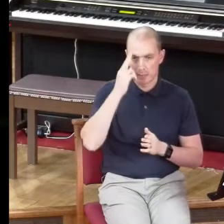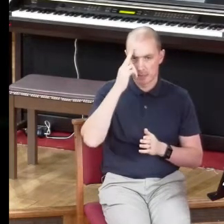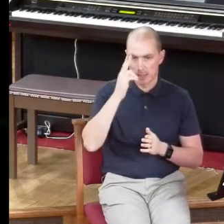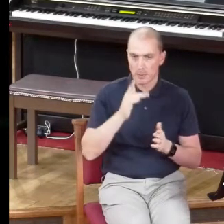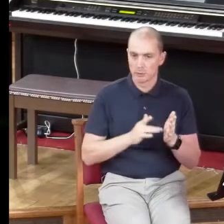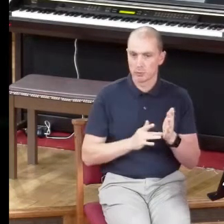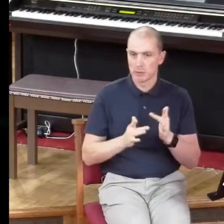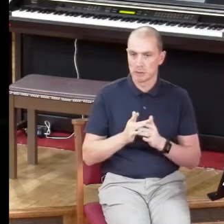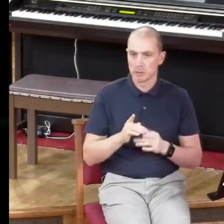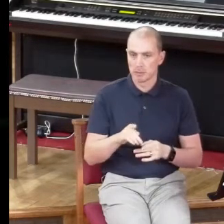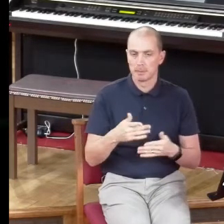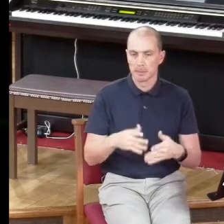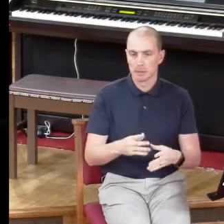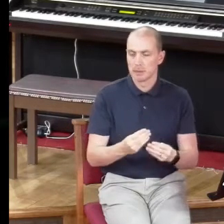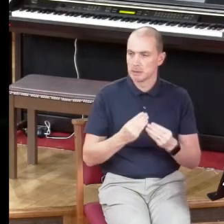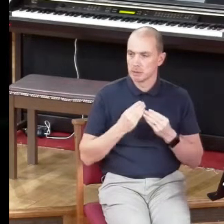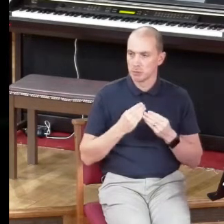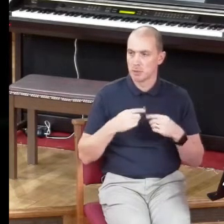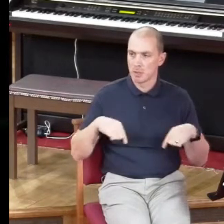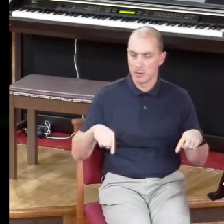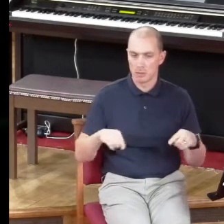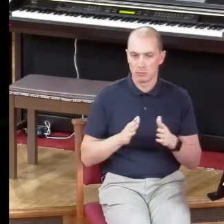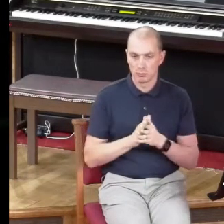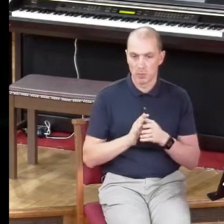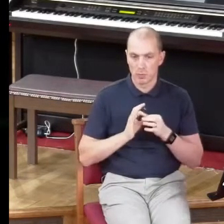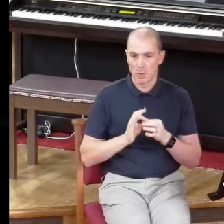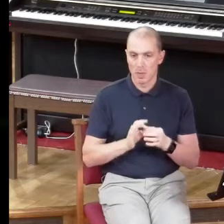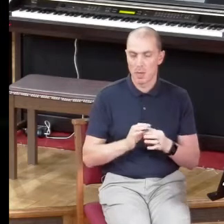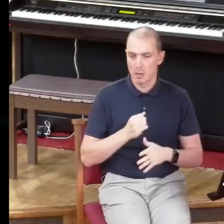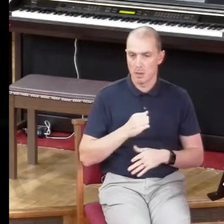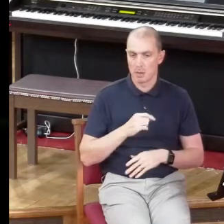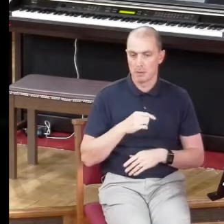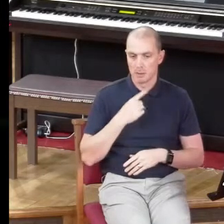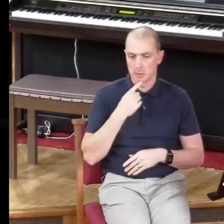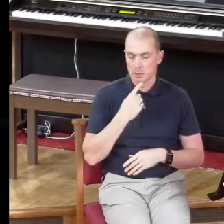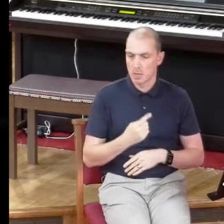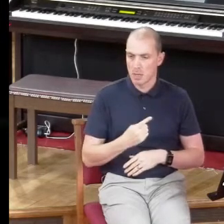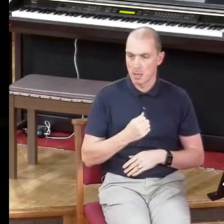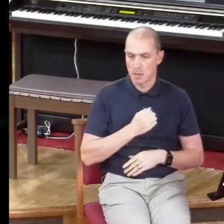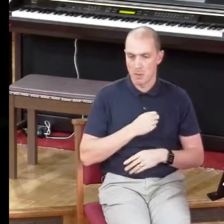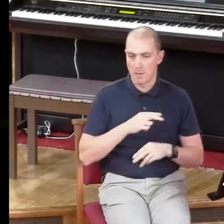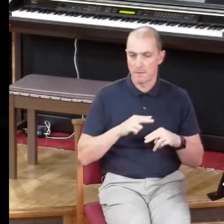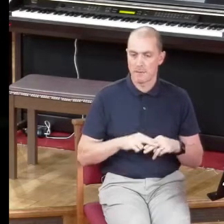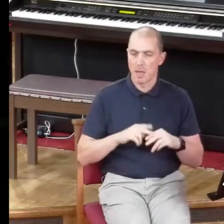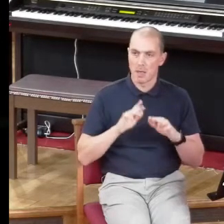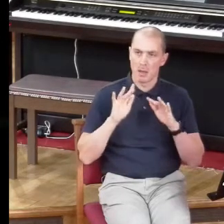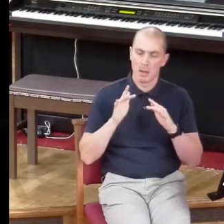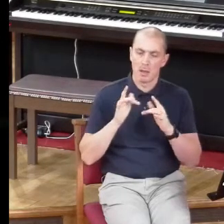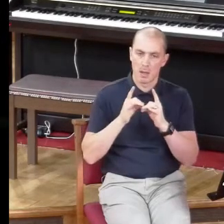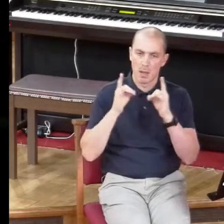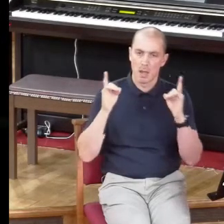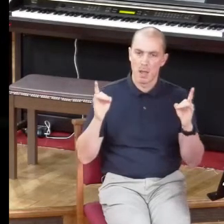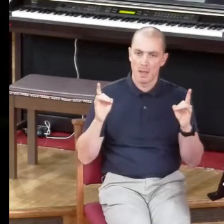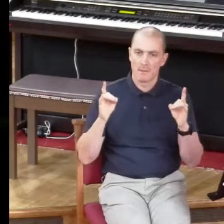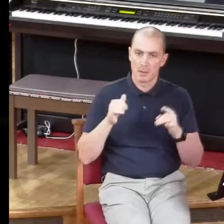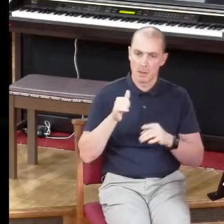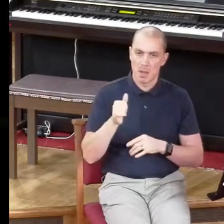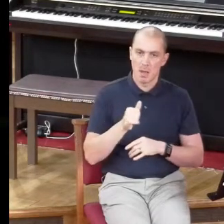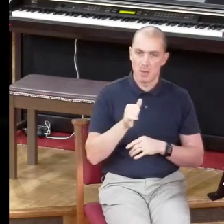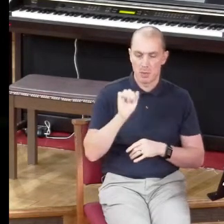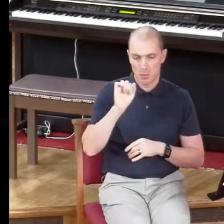who taught us to pray together, saying, Our Father, who art in heaven, hallowed be thy